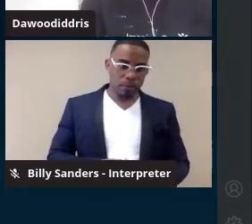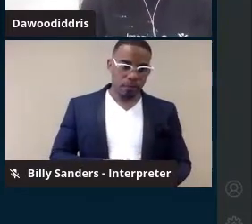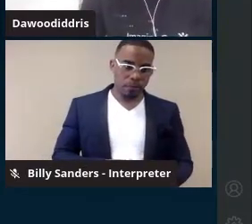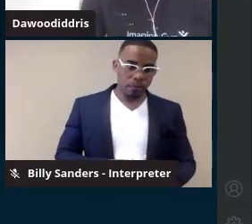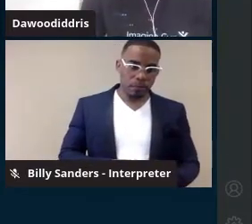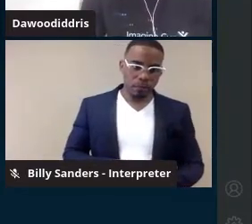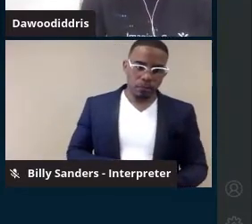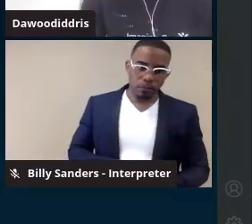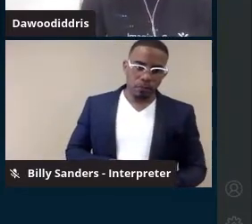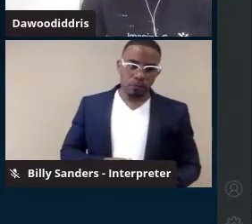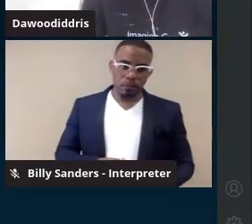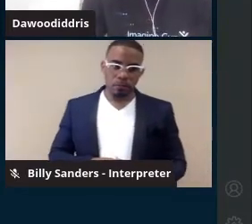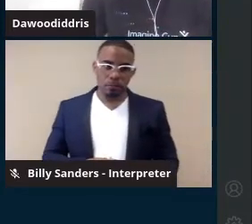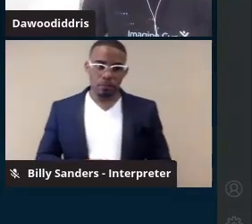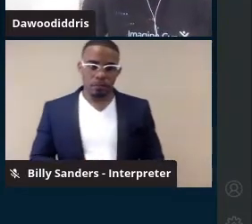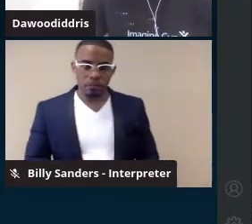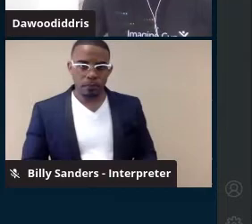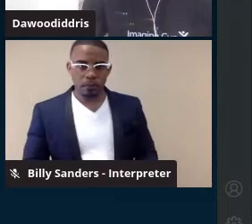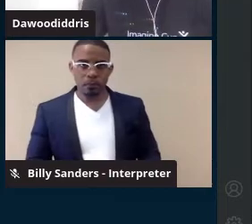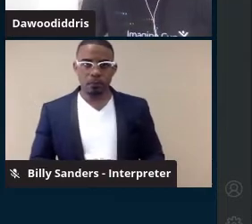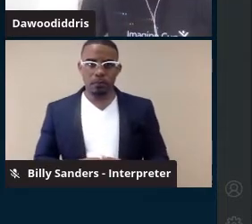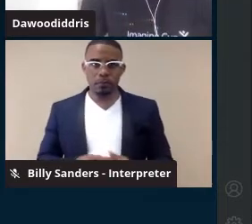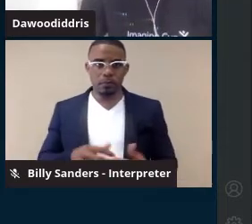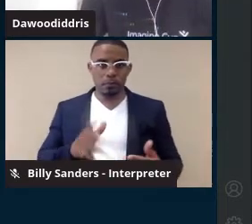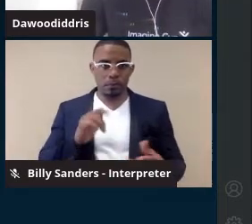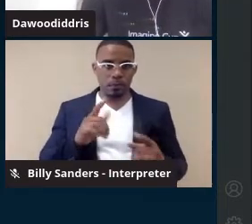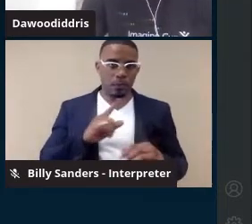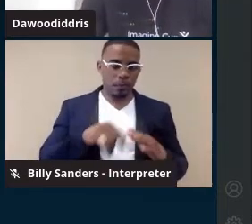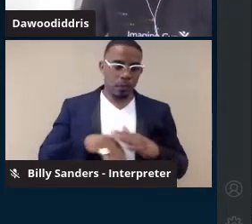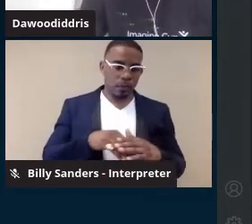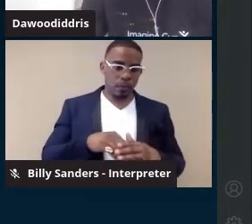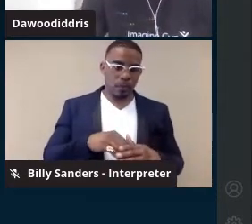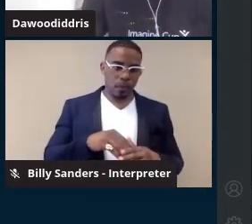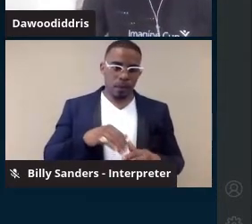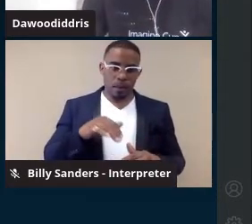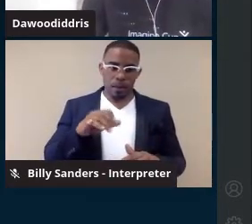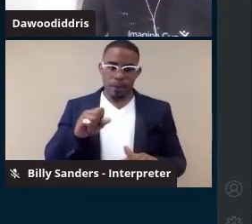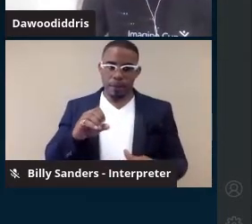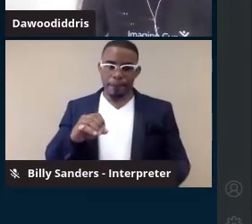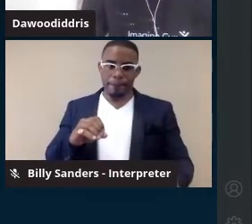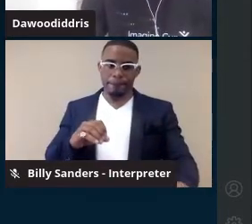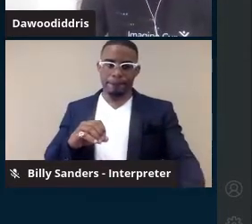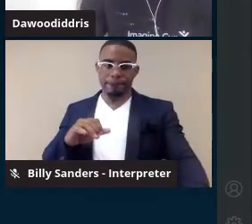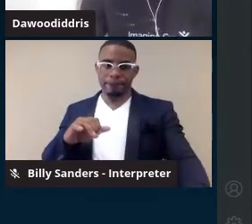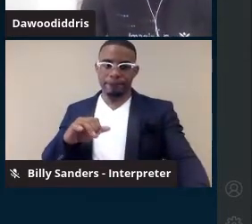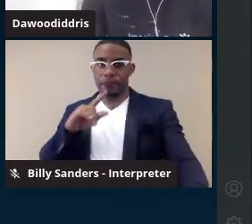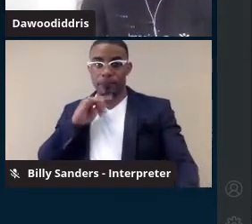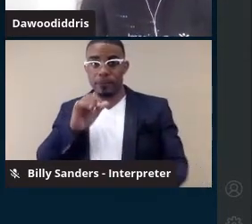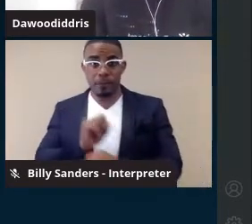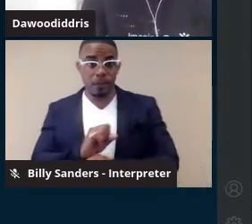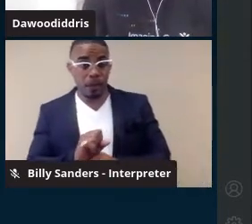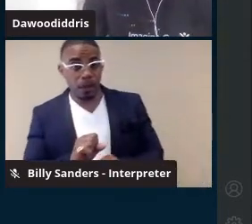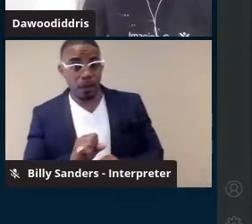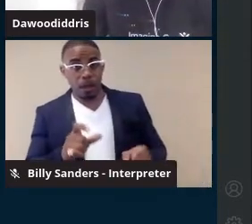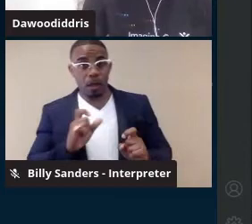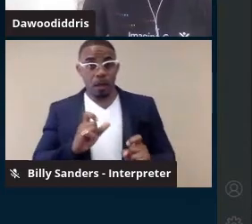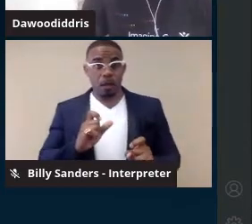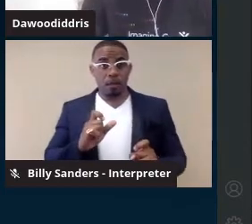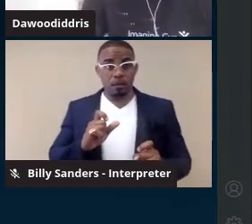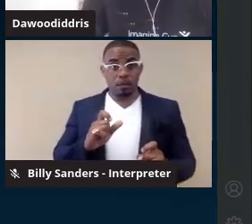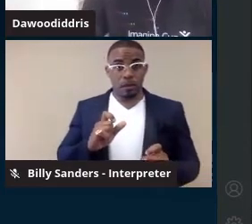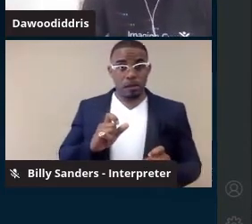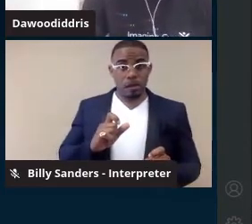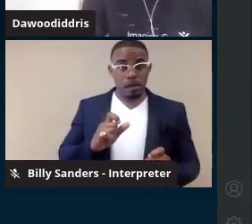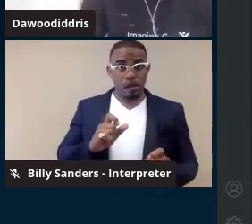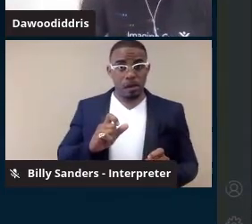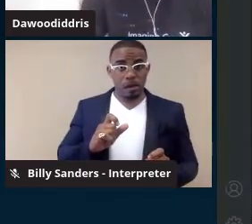function, callback function, which will basically say to us whether or not we are connected or not, and then the port